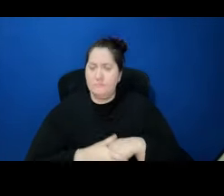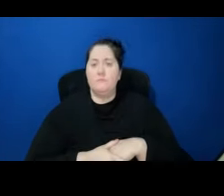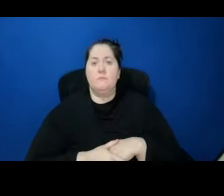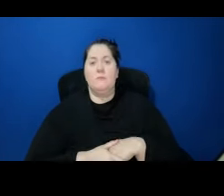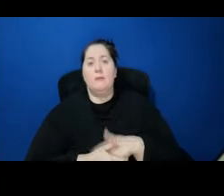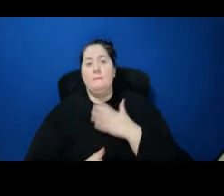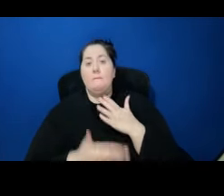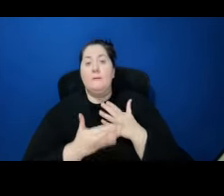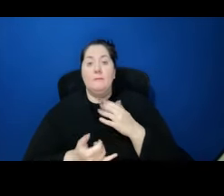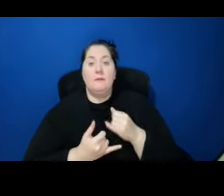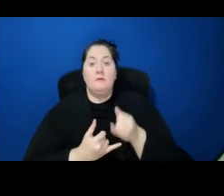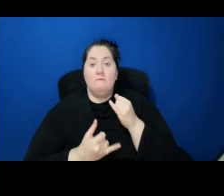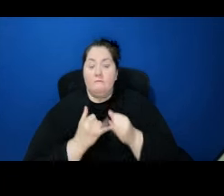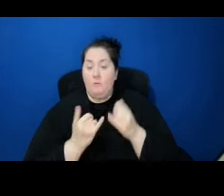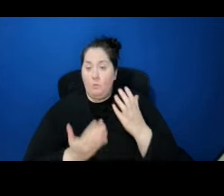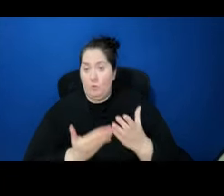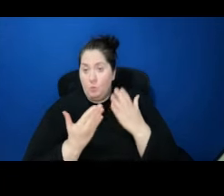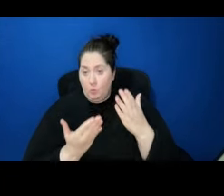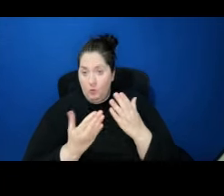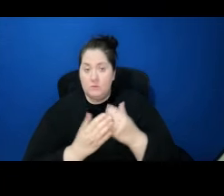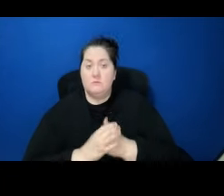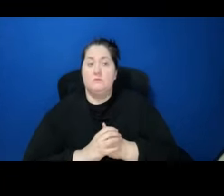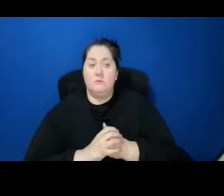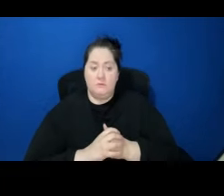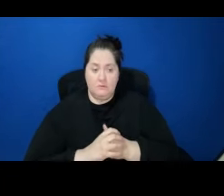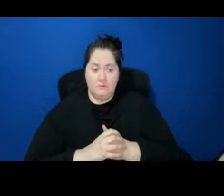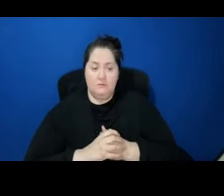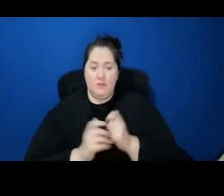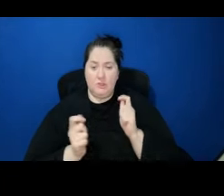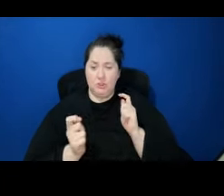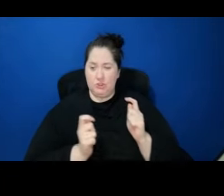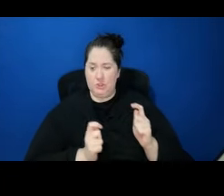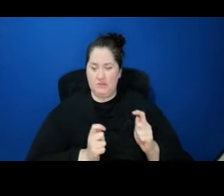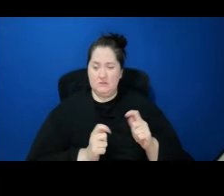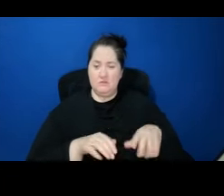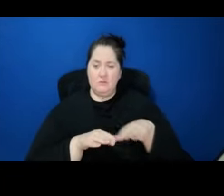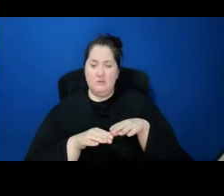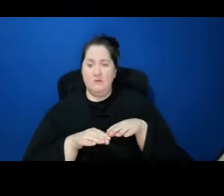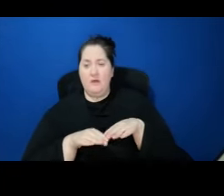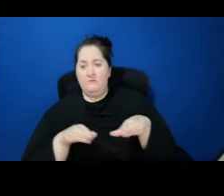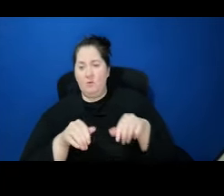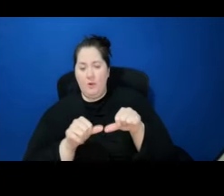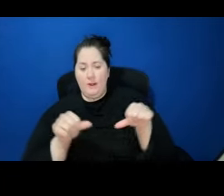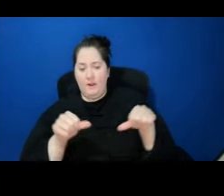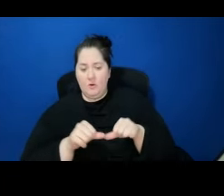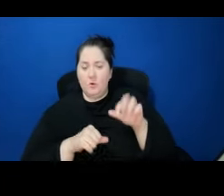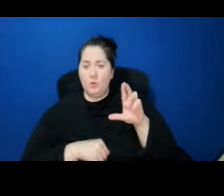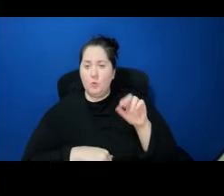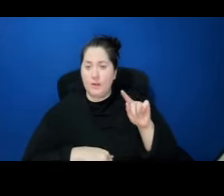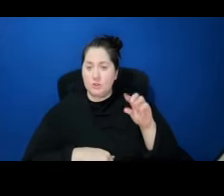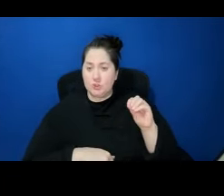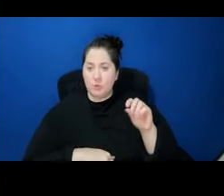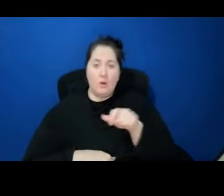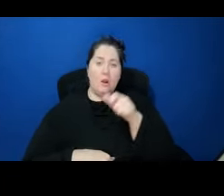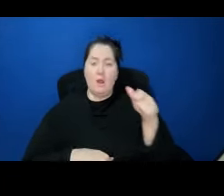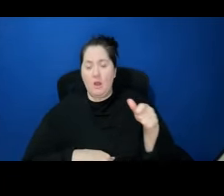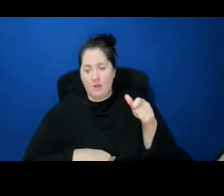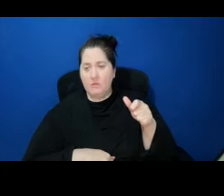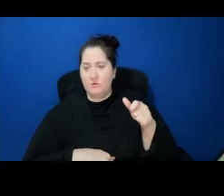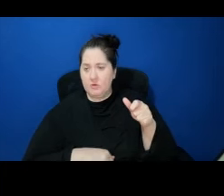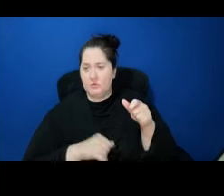the final proposal adjust the floor area ratio or other standards based on public comments.